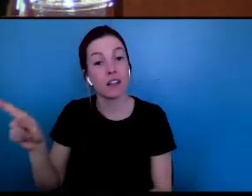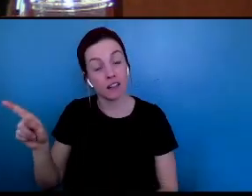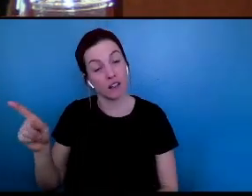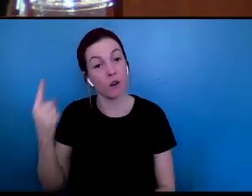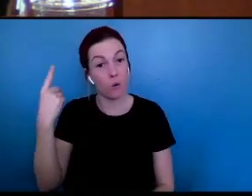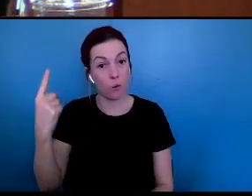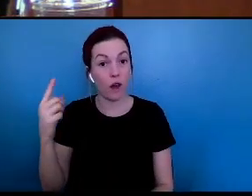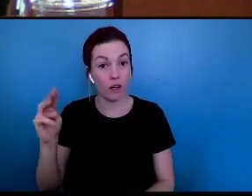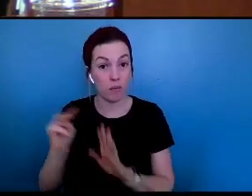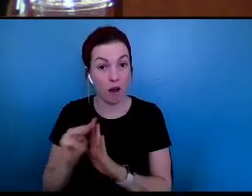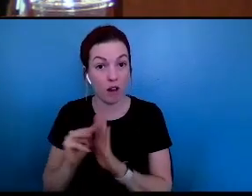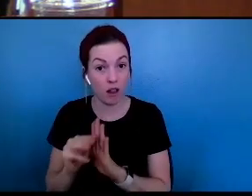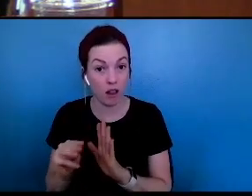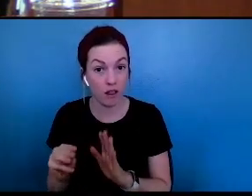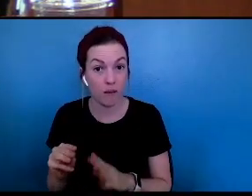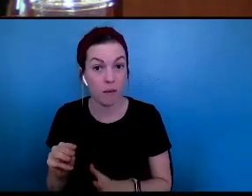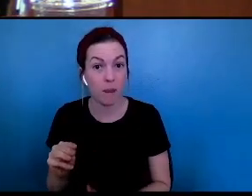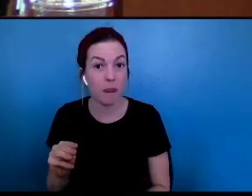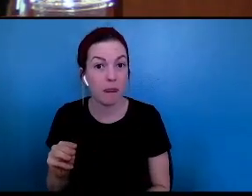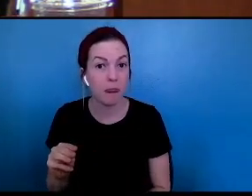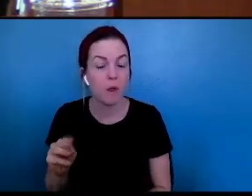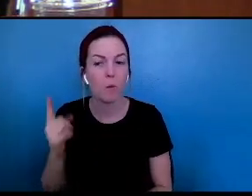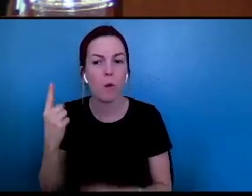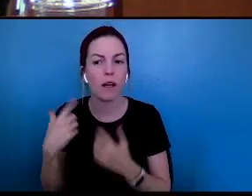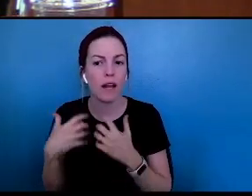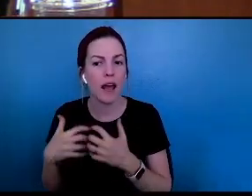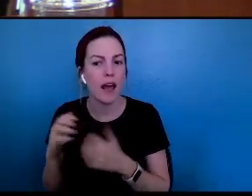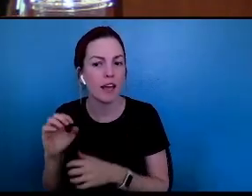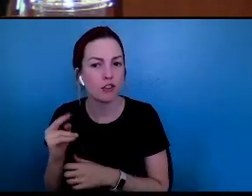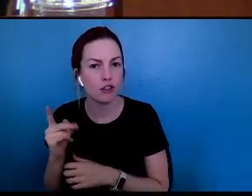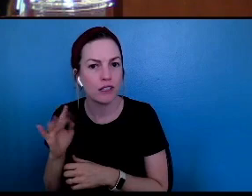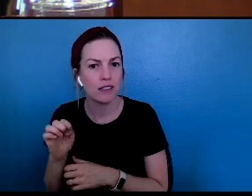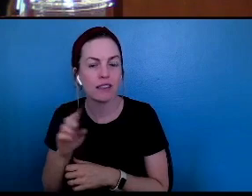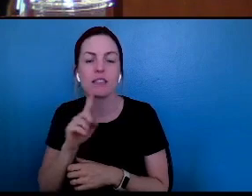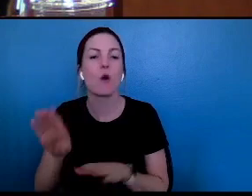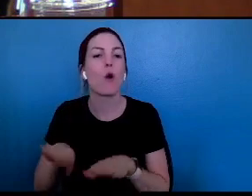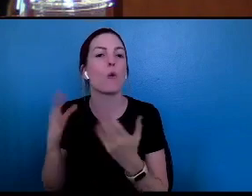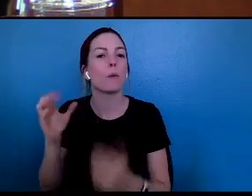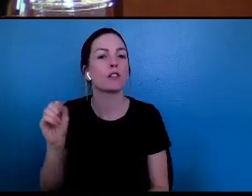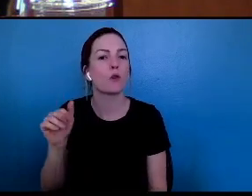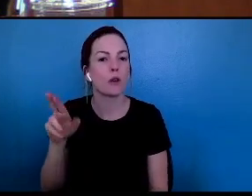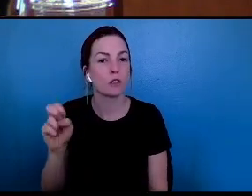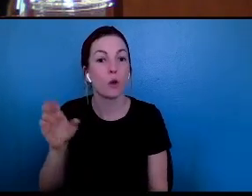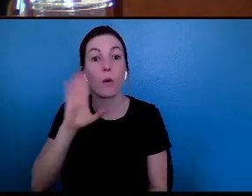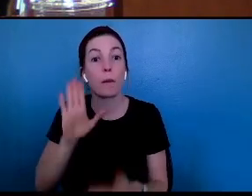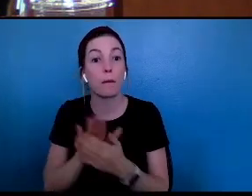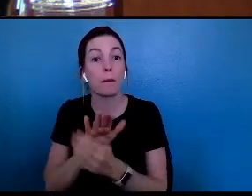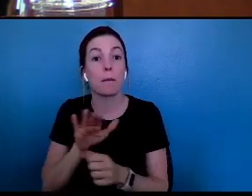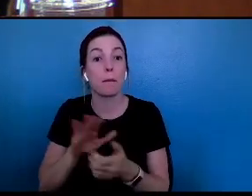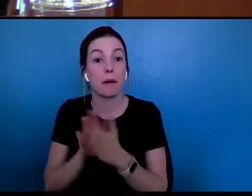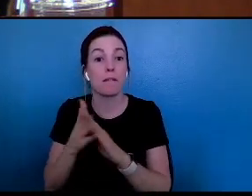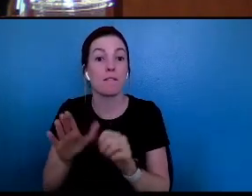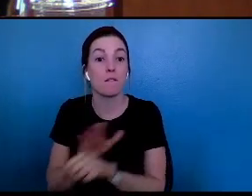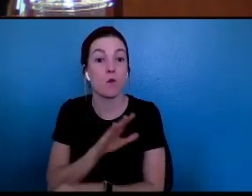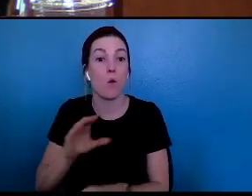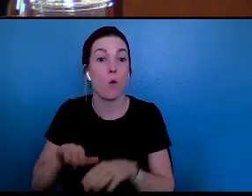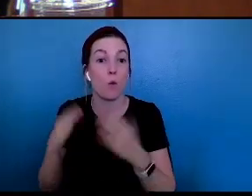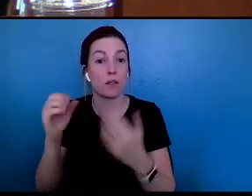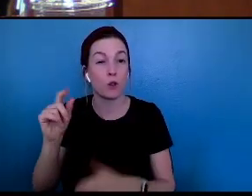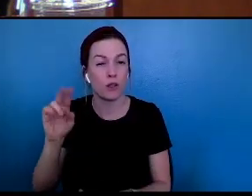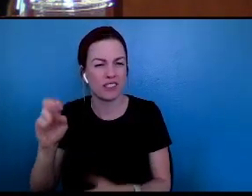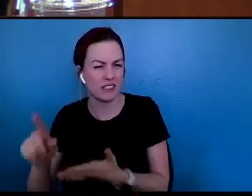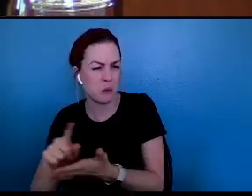the trustworthy AI dialogue engine, is open source and will be fully open source, I think, in a week or so. And what's